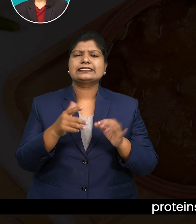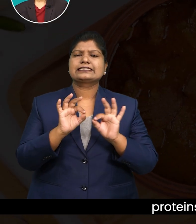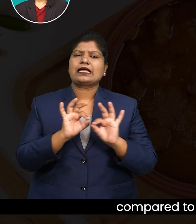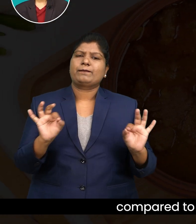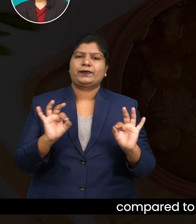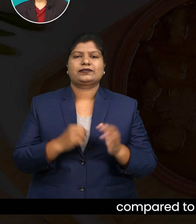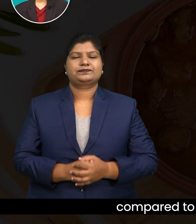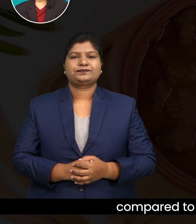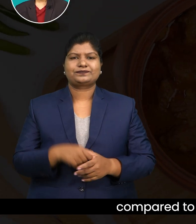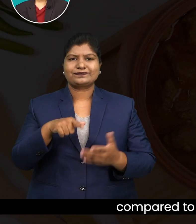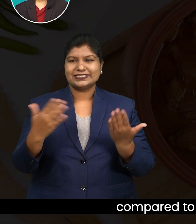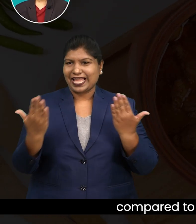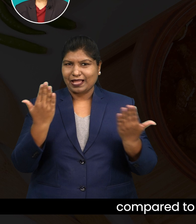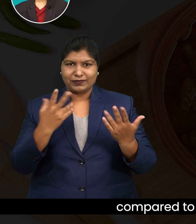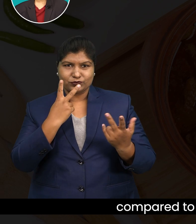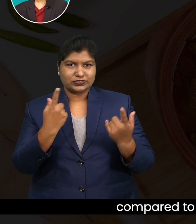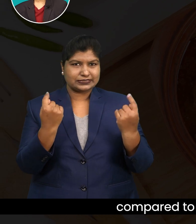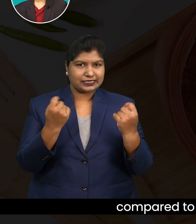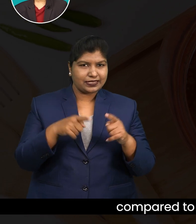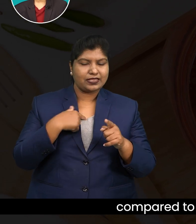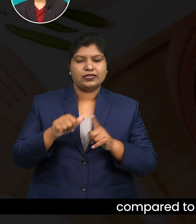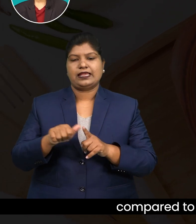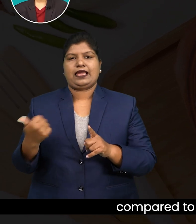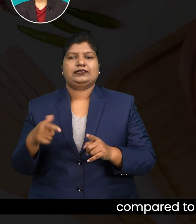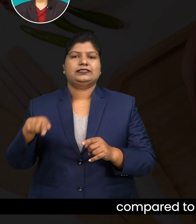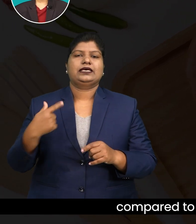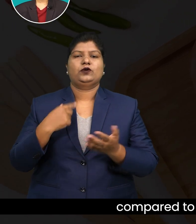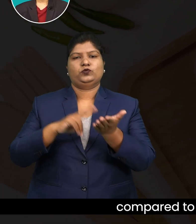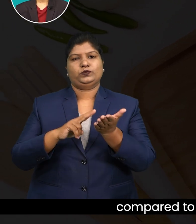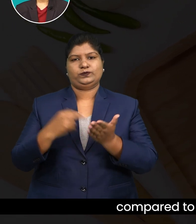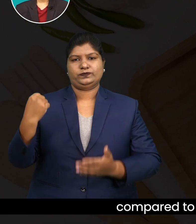simpler compared to the test for other nutrients.